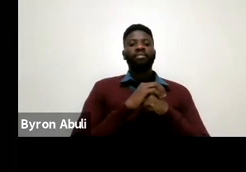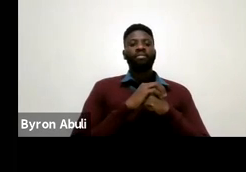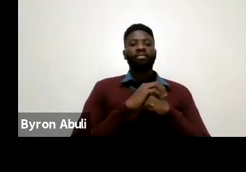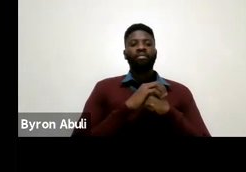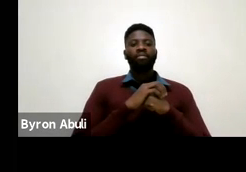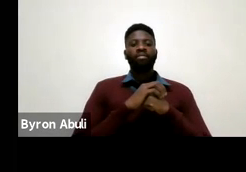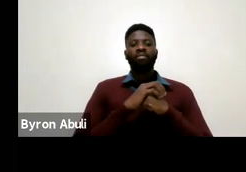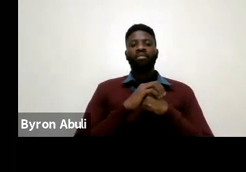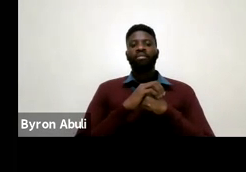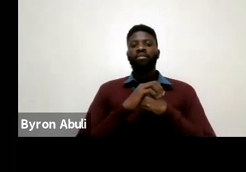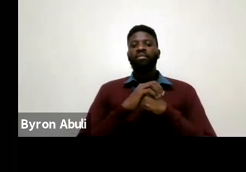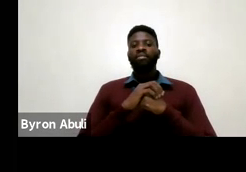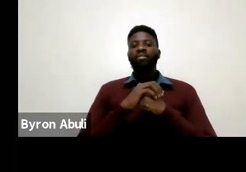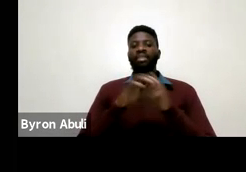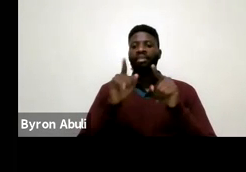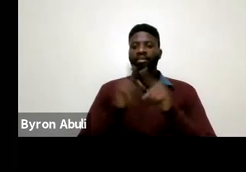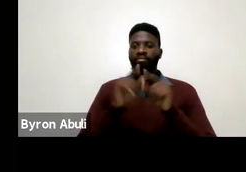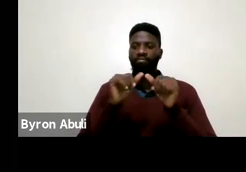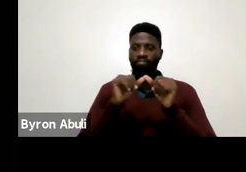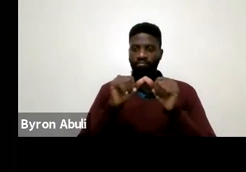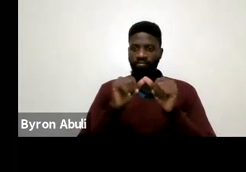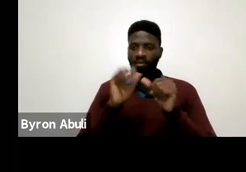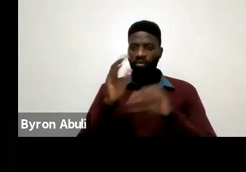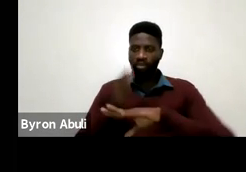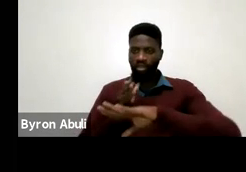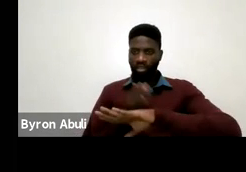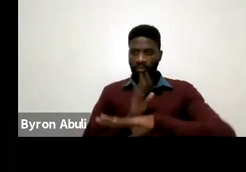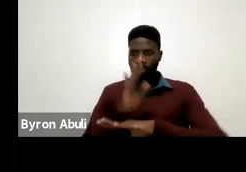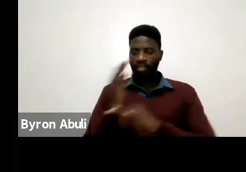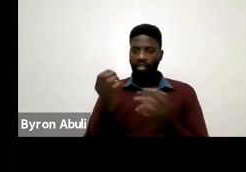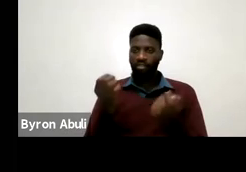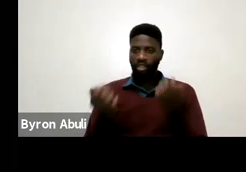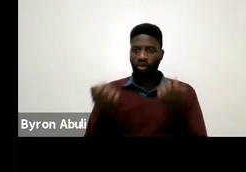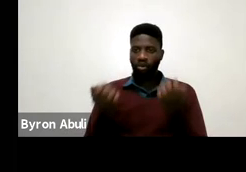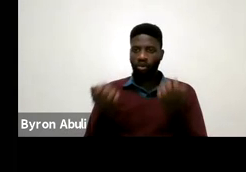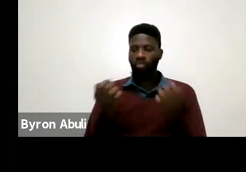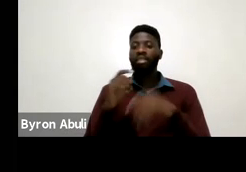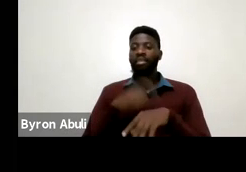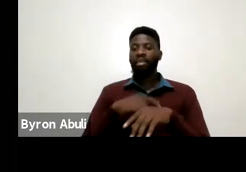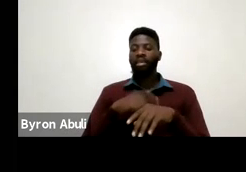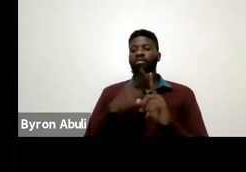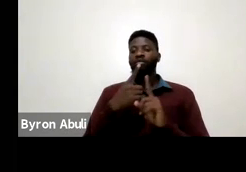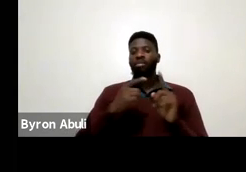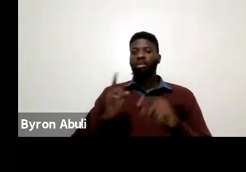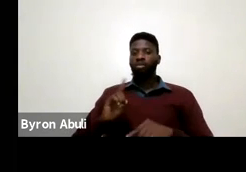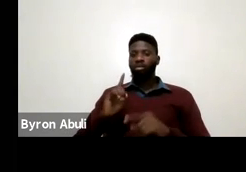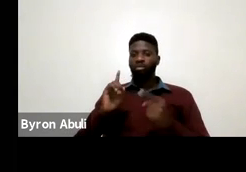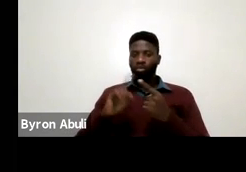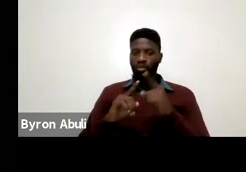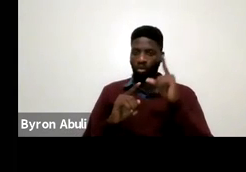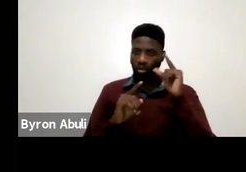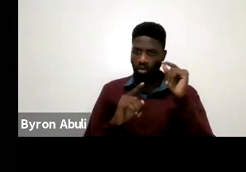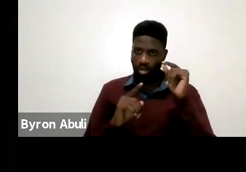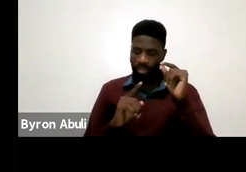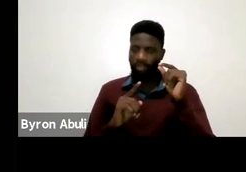It is what we call constant evaluation of your progress. A long journey from Nairobi to Mombasa will mean that you decide